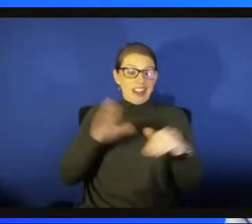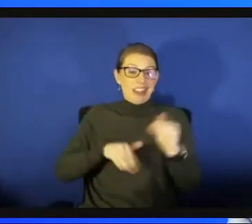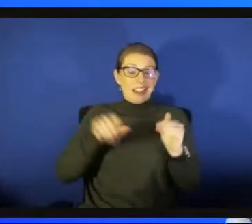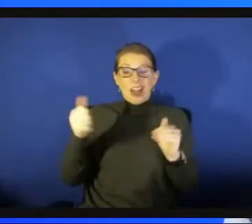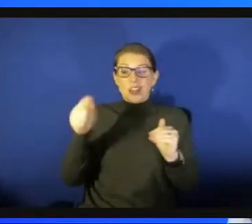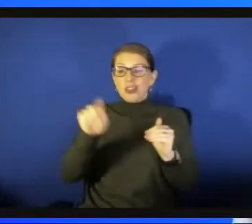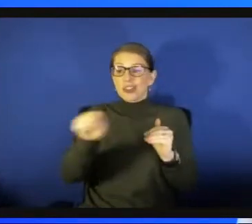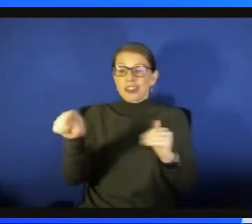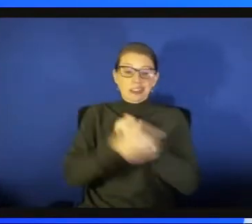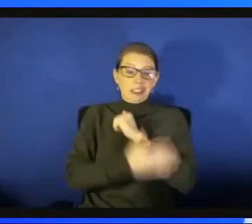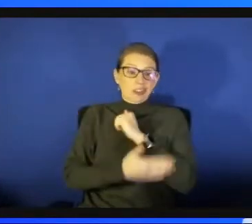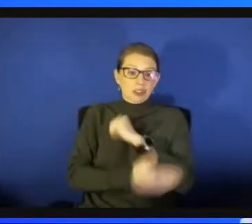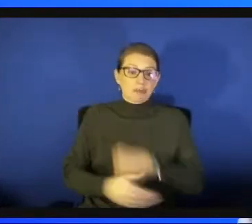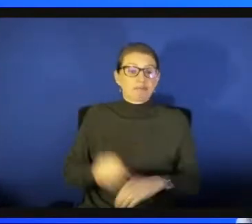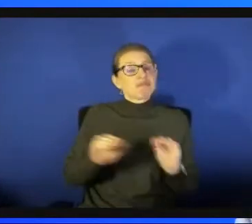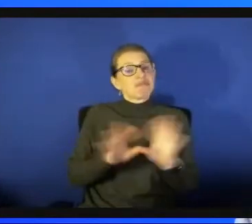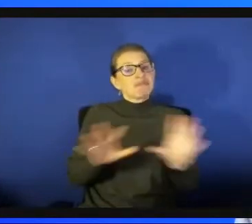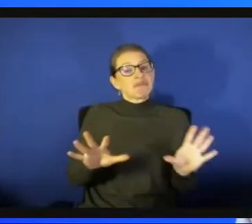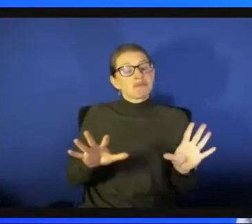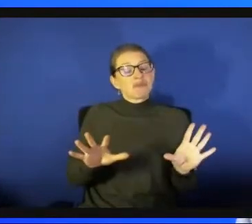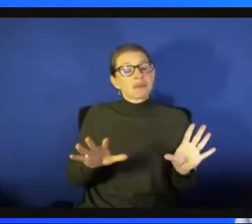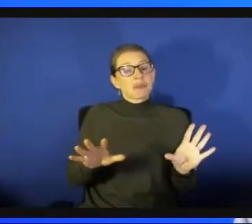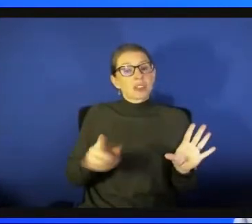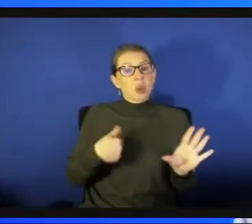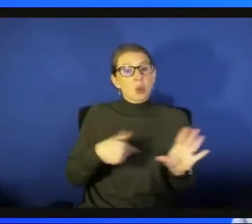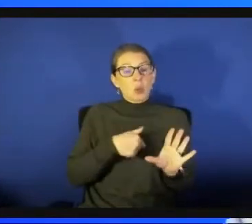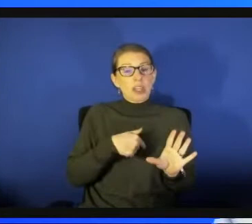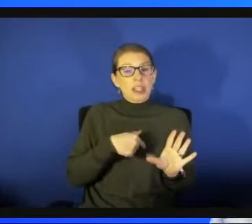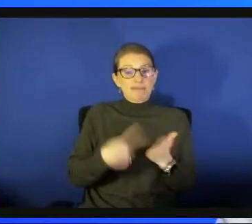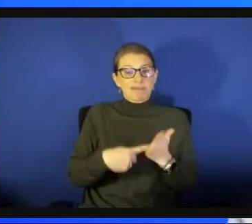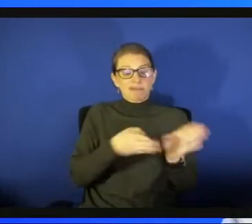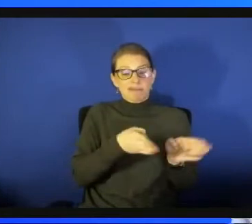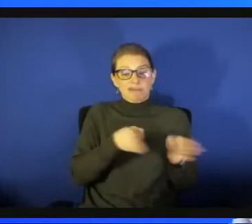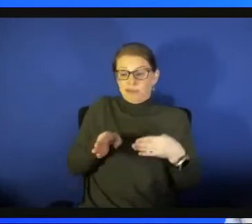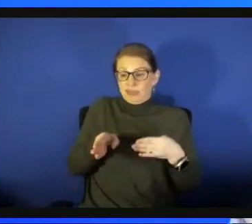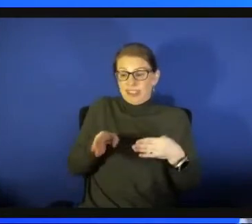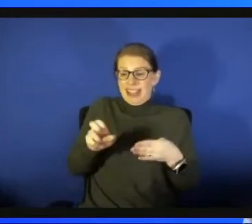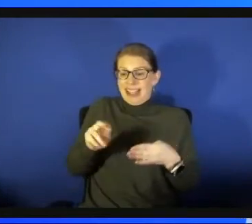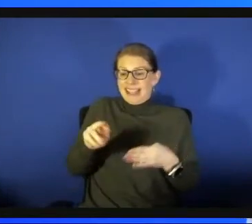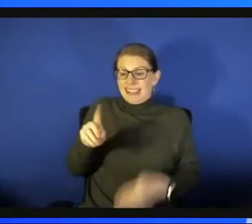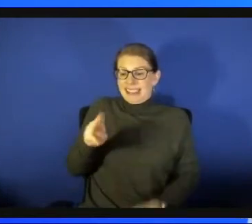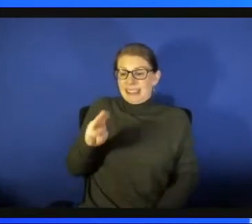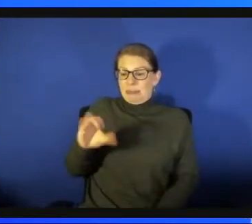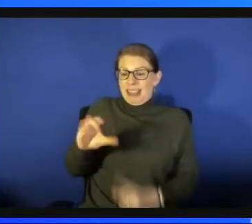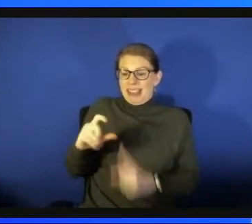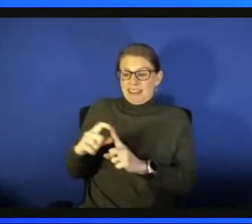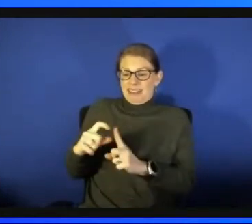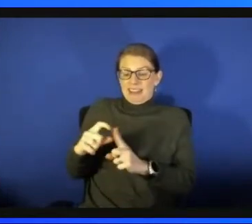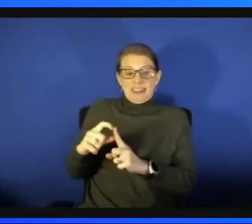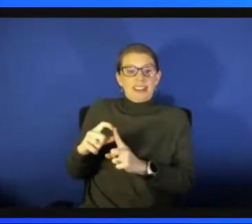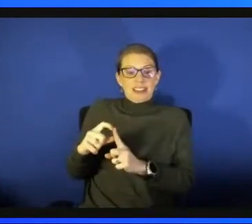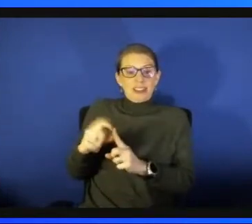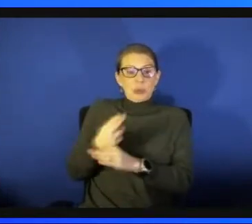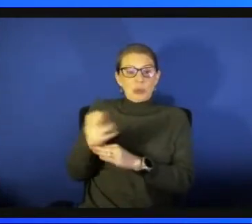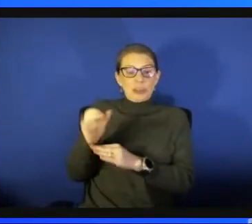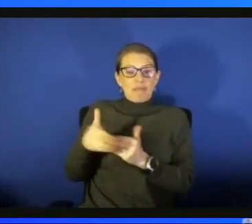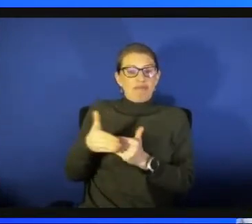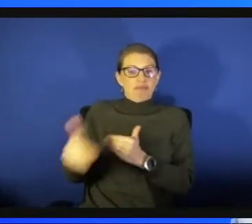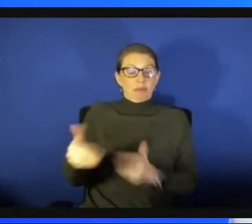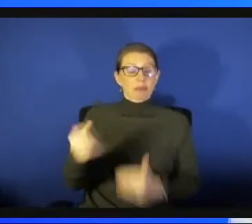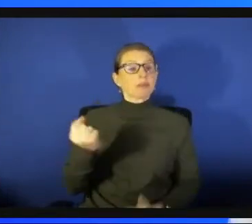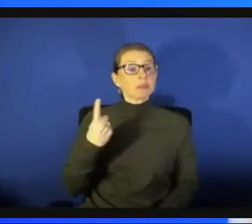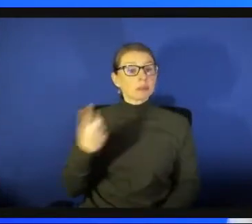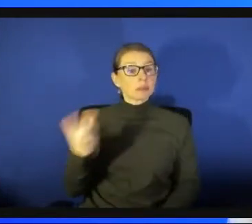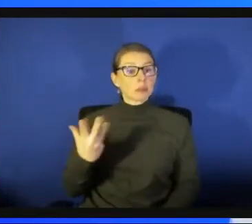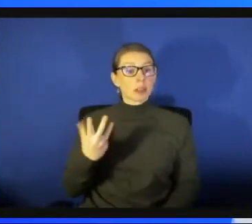we've talked about moving to that term of endemic. What that means to you and what you have to understand is that the virus is